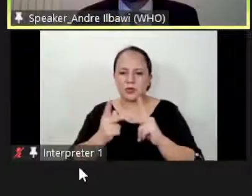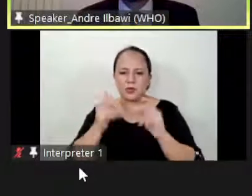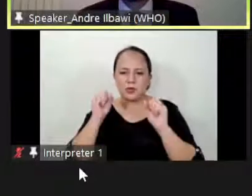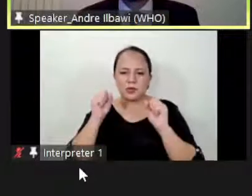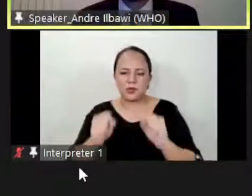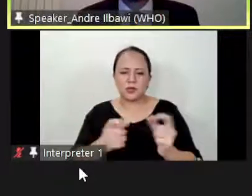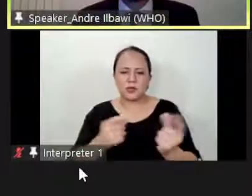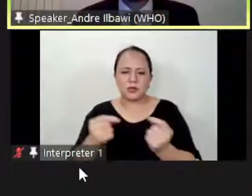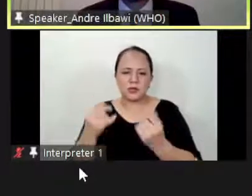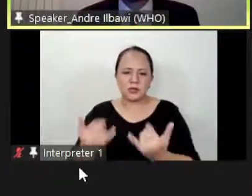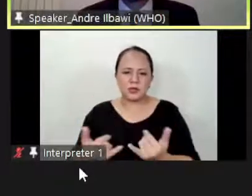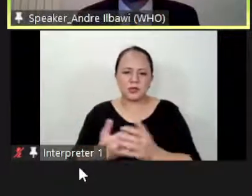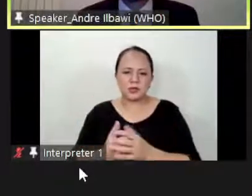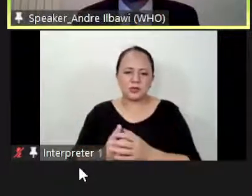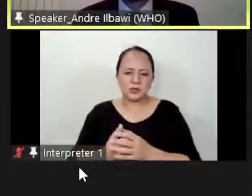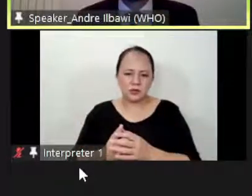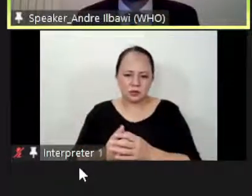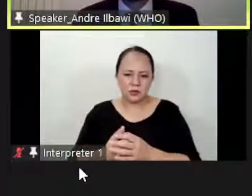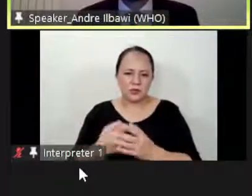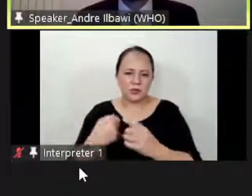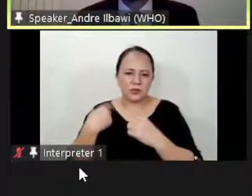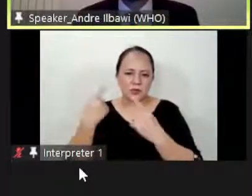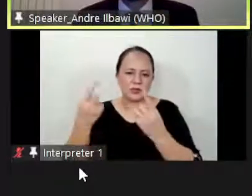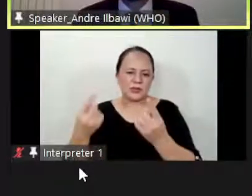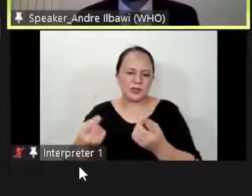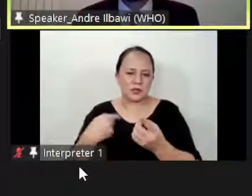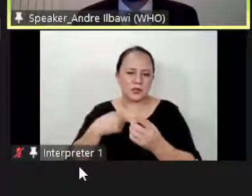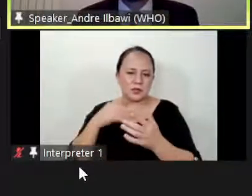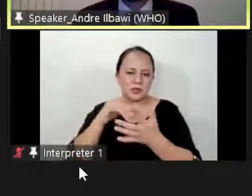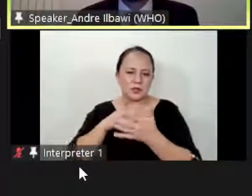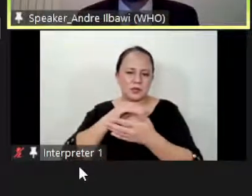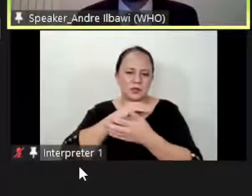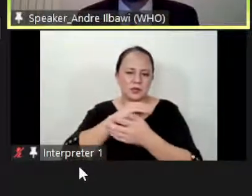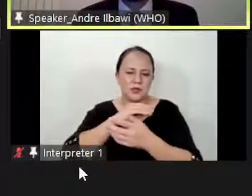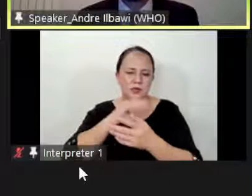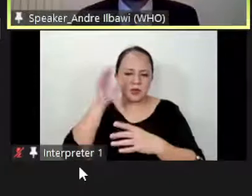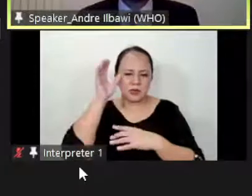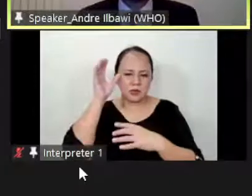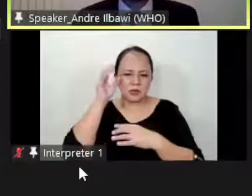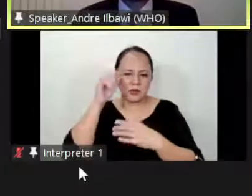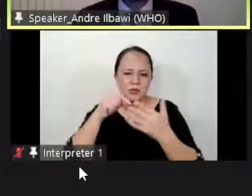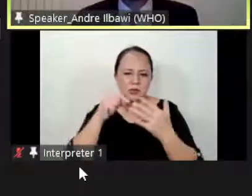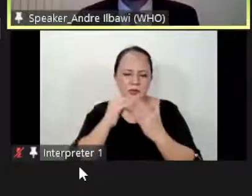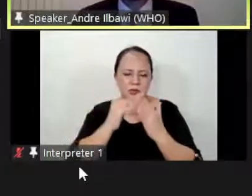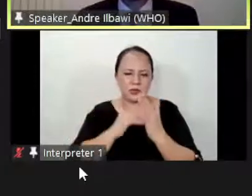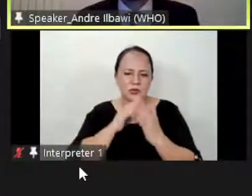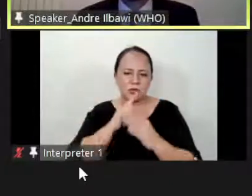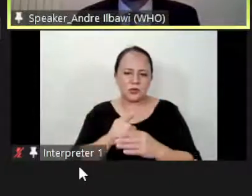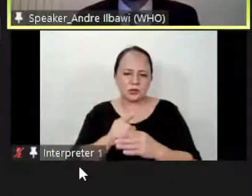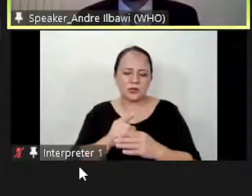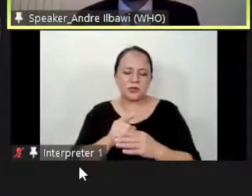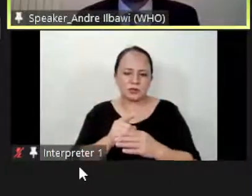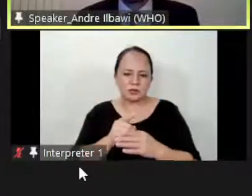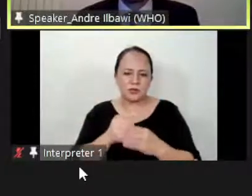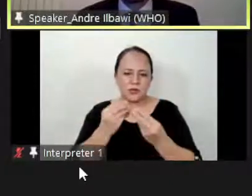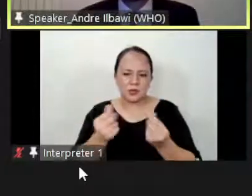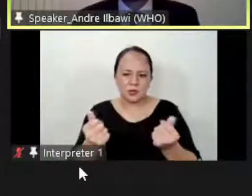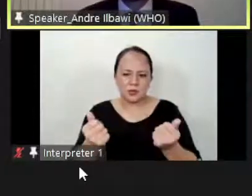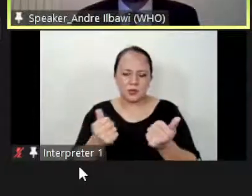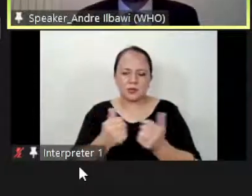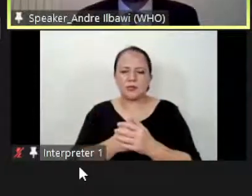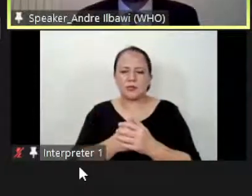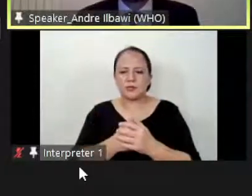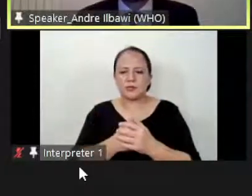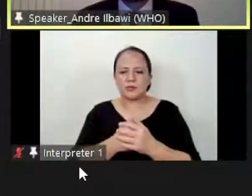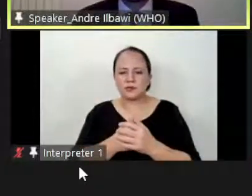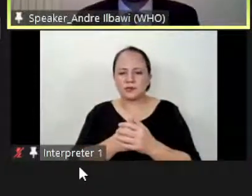do this, from your political leaders who have really put cancer in the agenda in a way that really is unparalleled, from your civil society actors